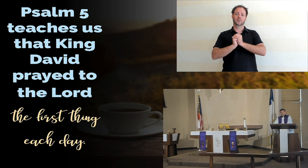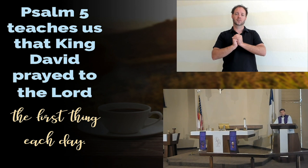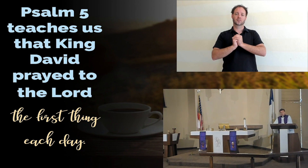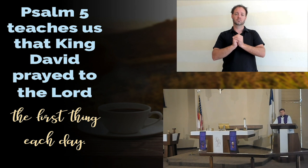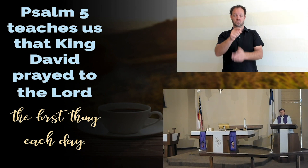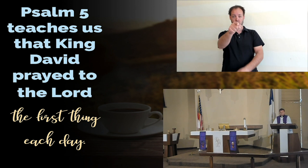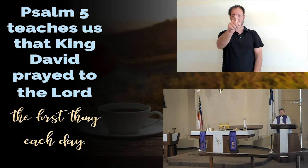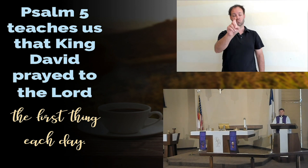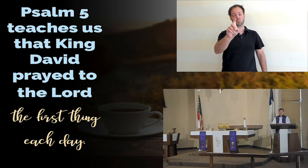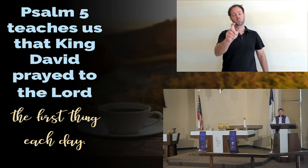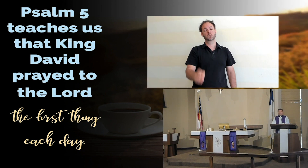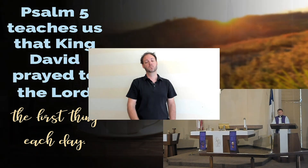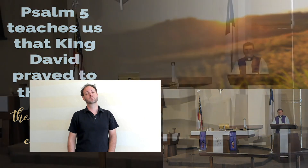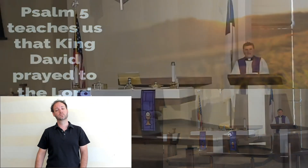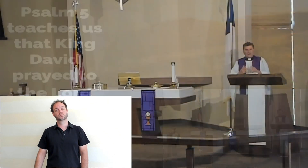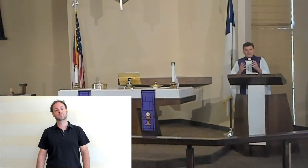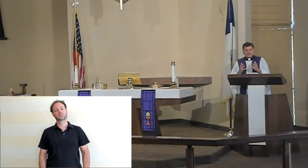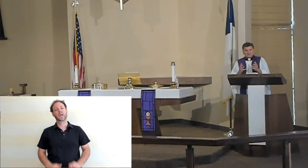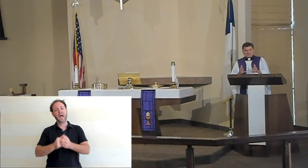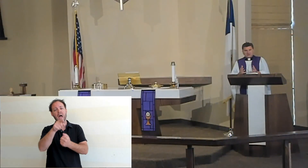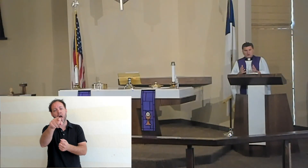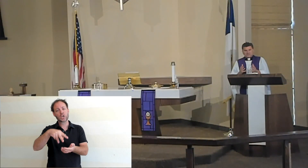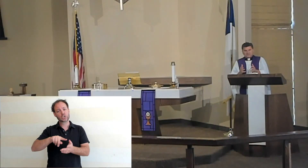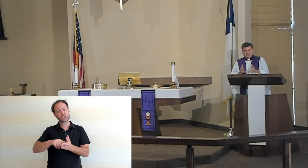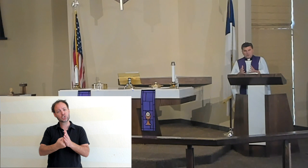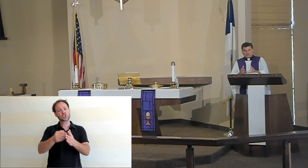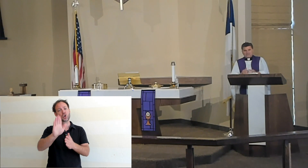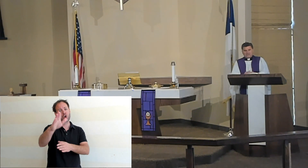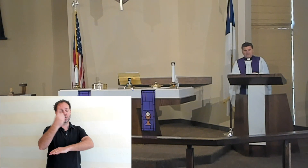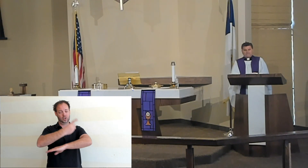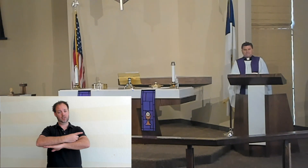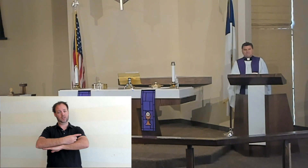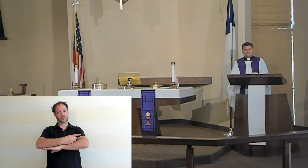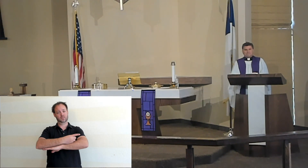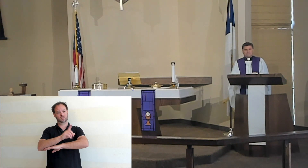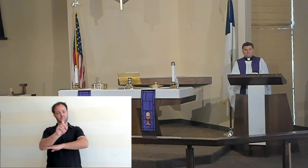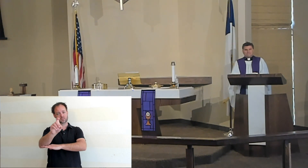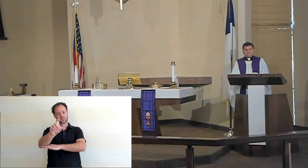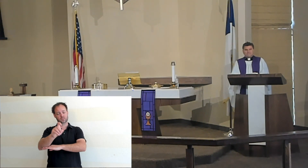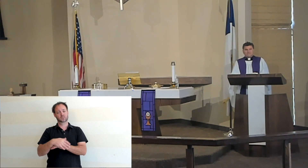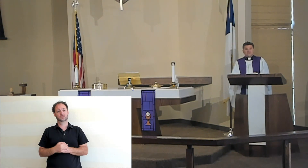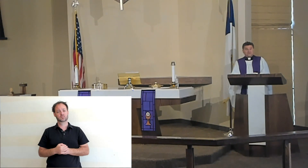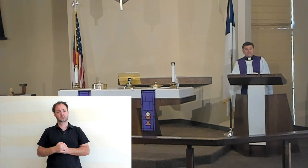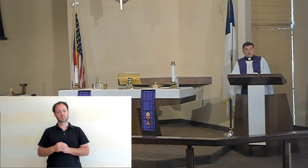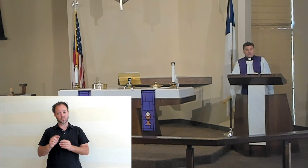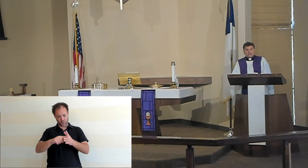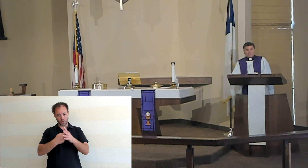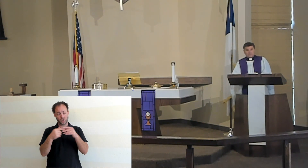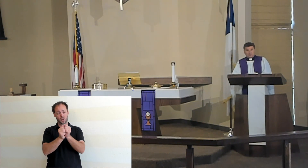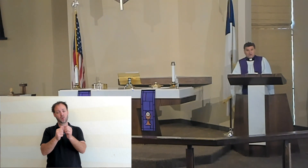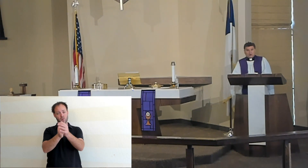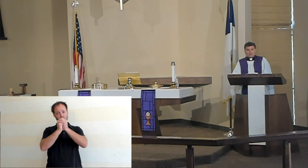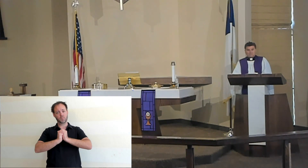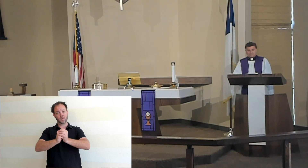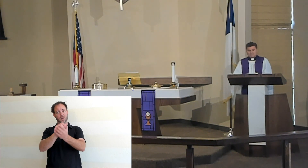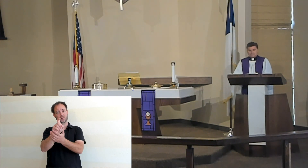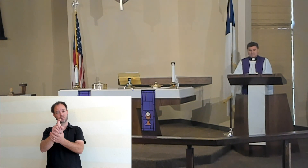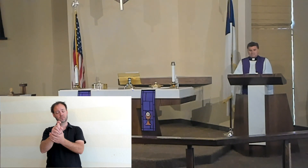What about you? How do you start your day? Do you start it with